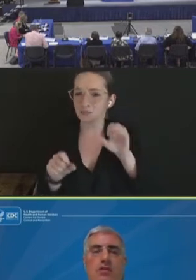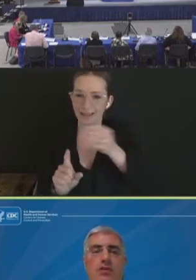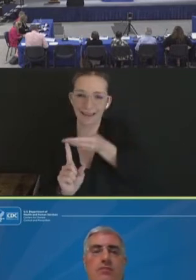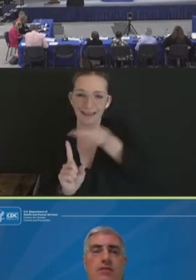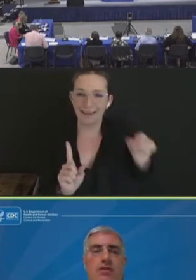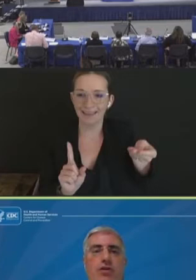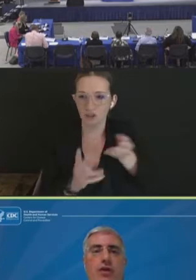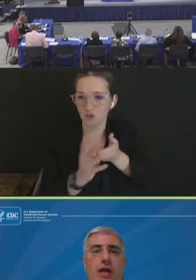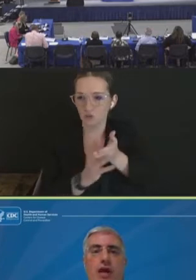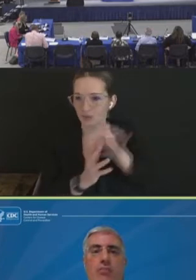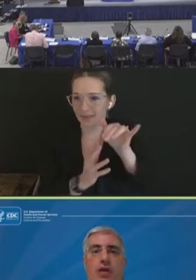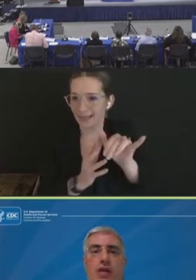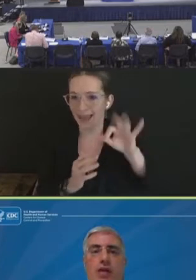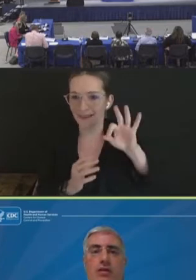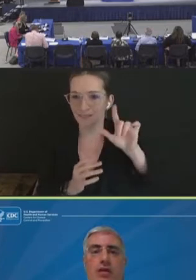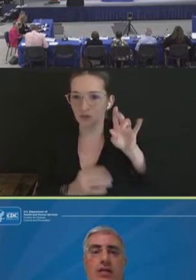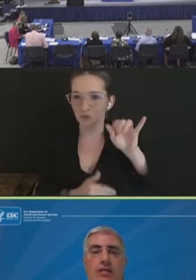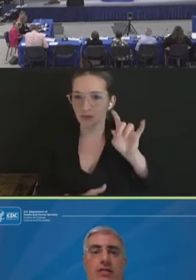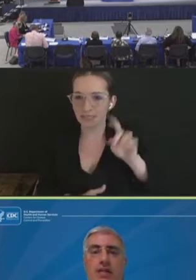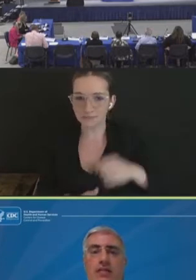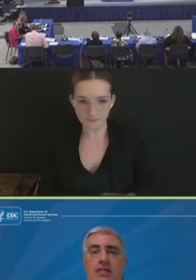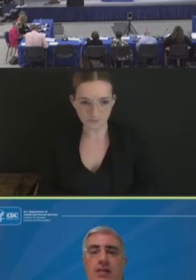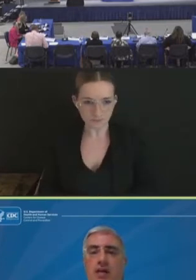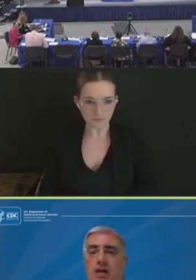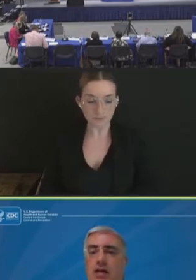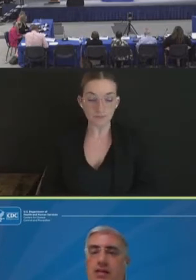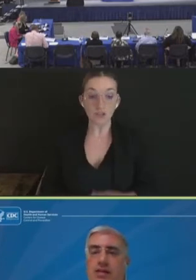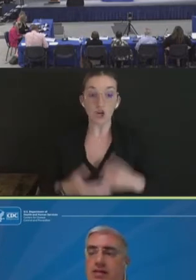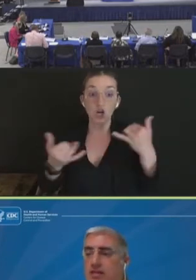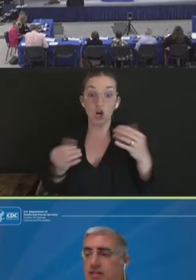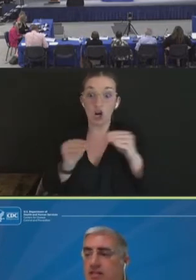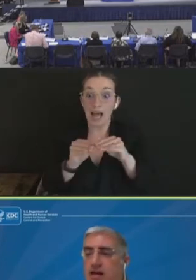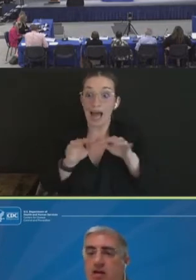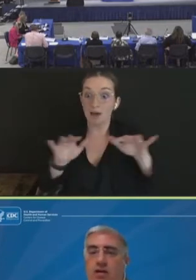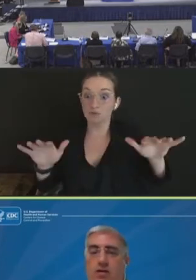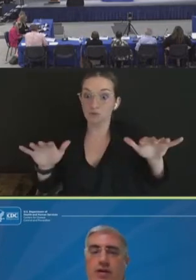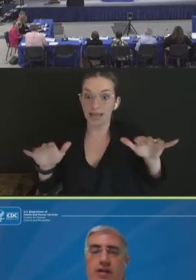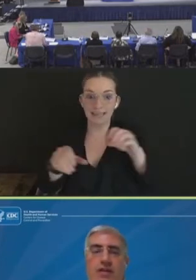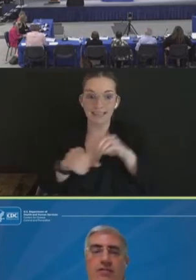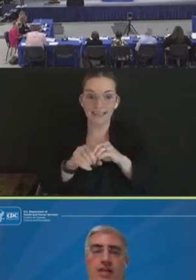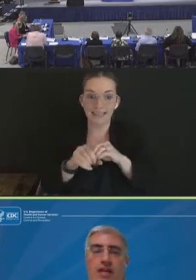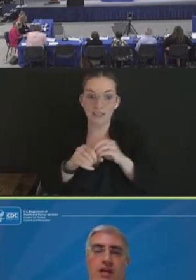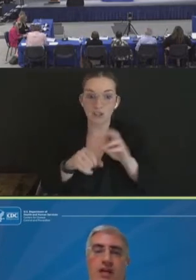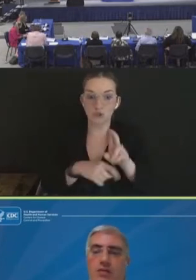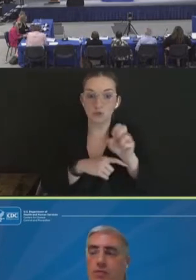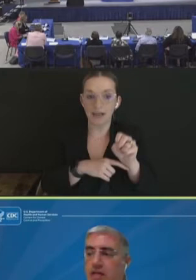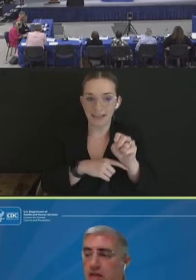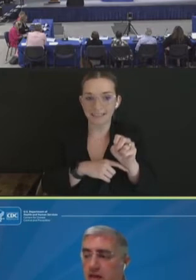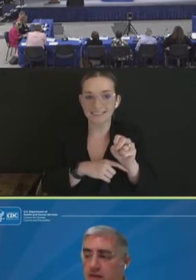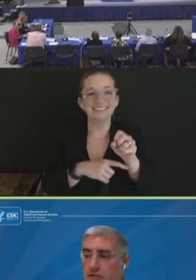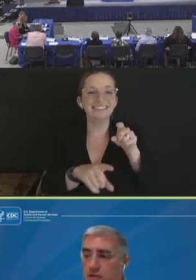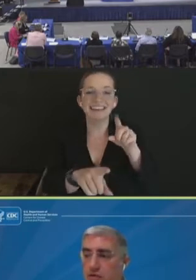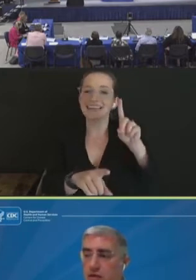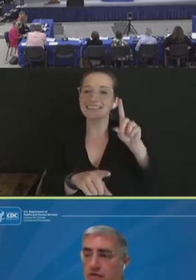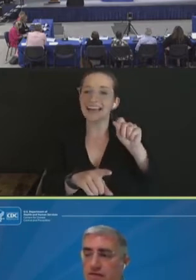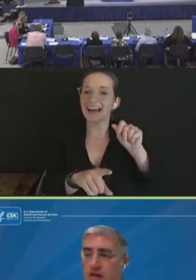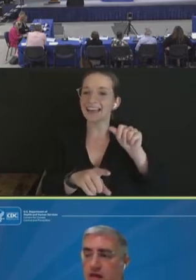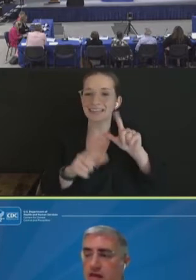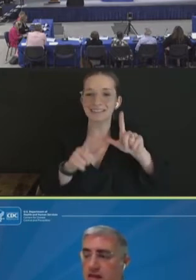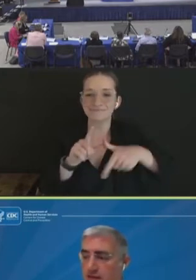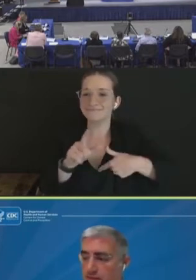In terms of the current outbreak in the United States, these data are already out of date, and we have a total